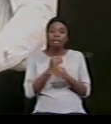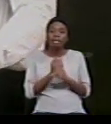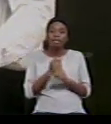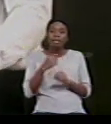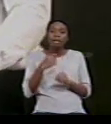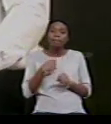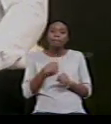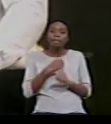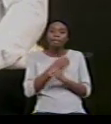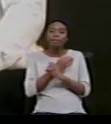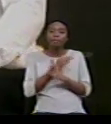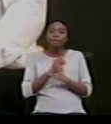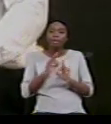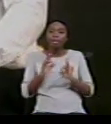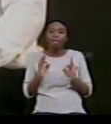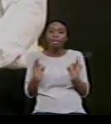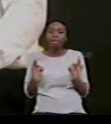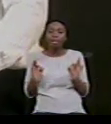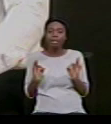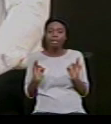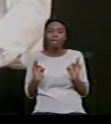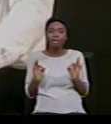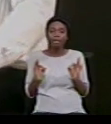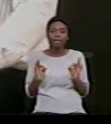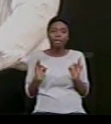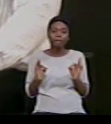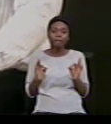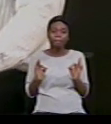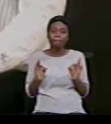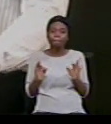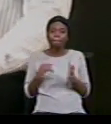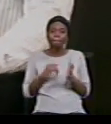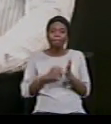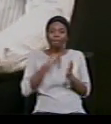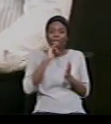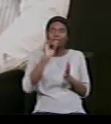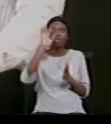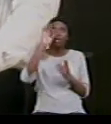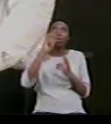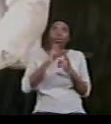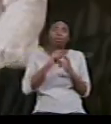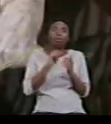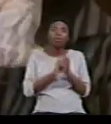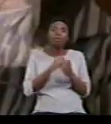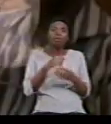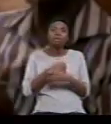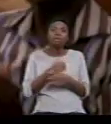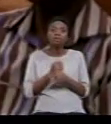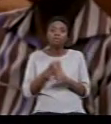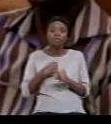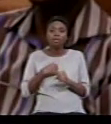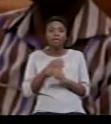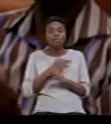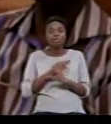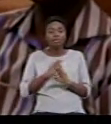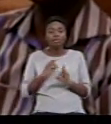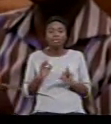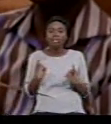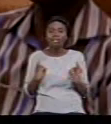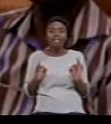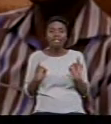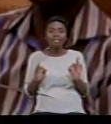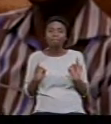That sets me free. It is thy word that sets me